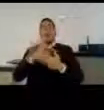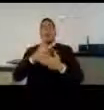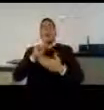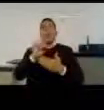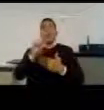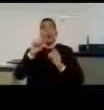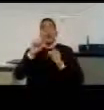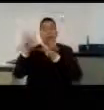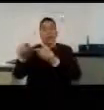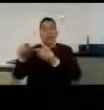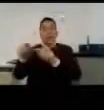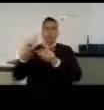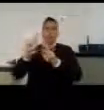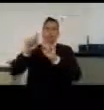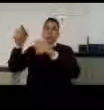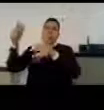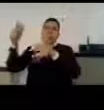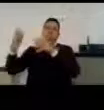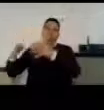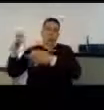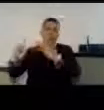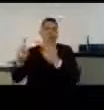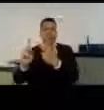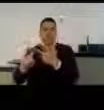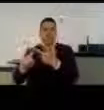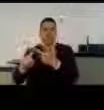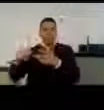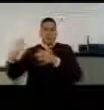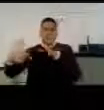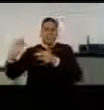the courts, right? And sometimes that's where we have to settle things.